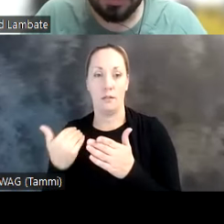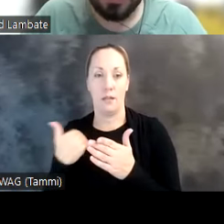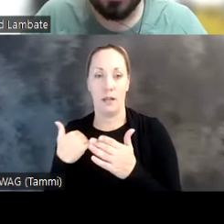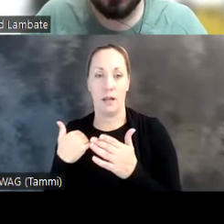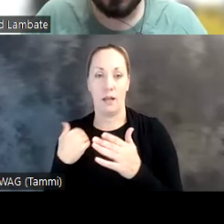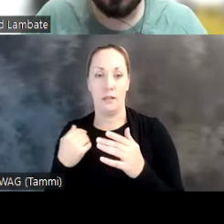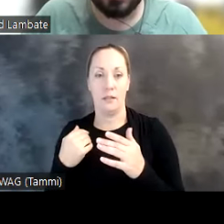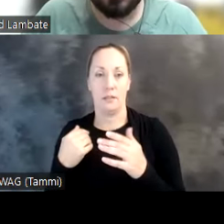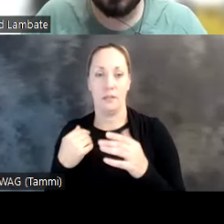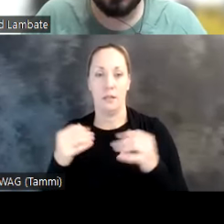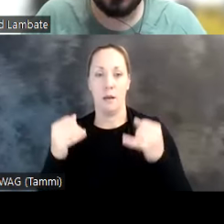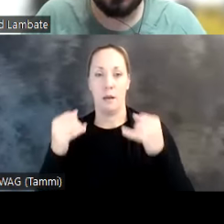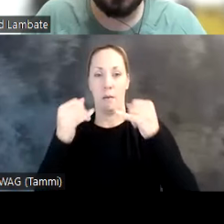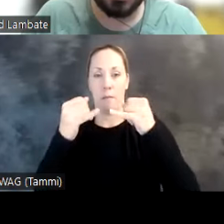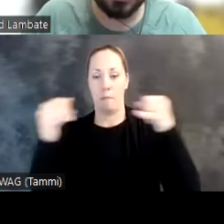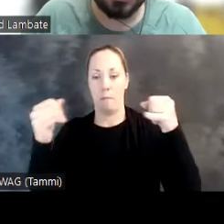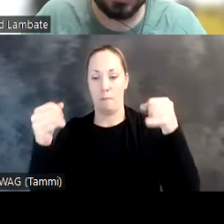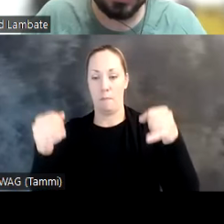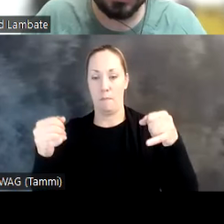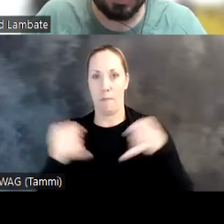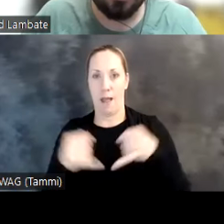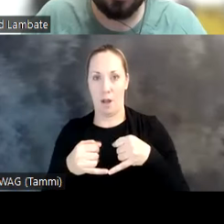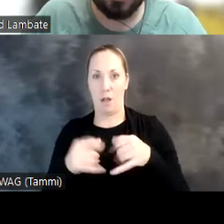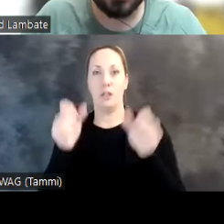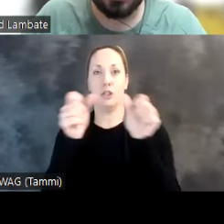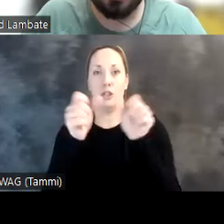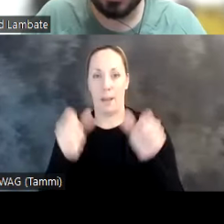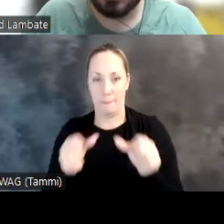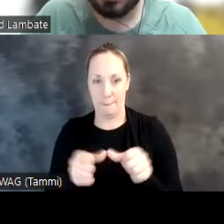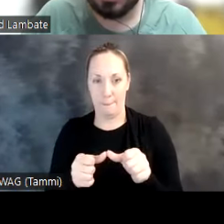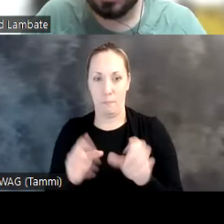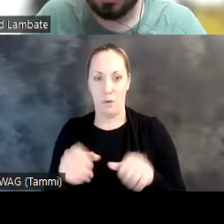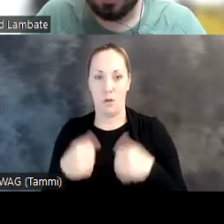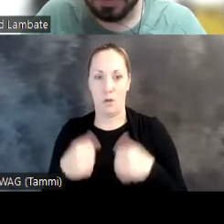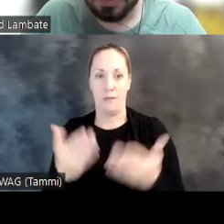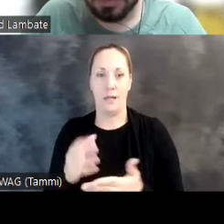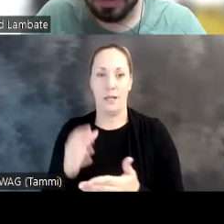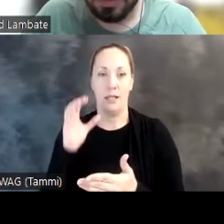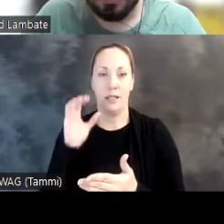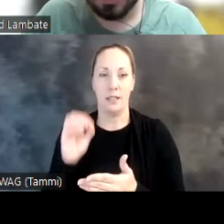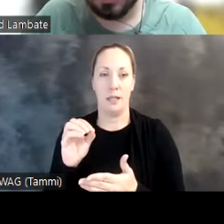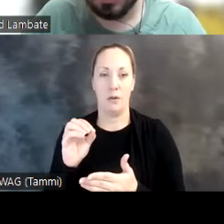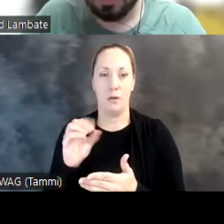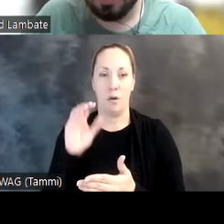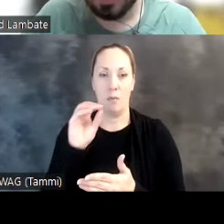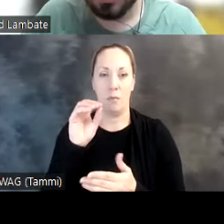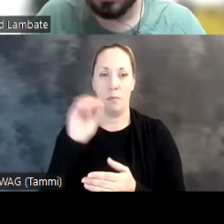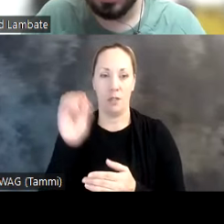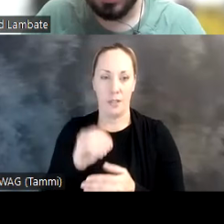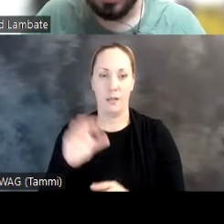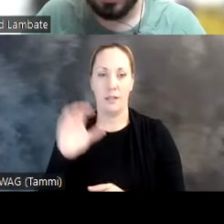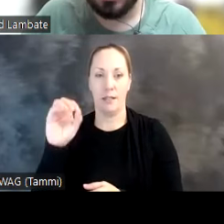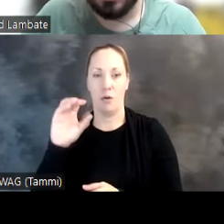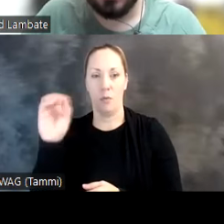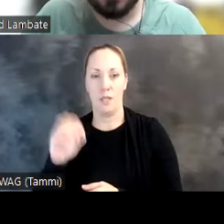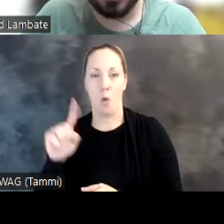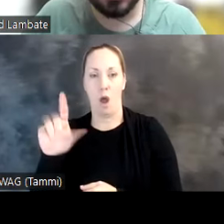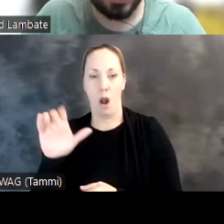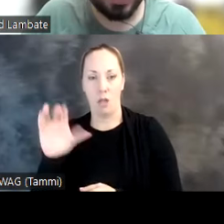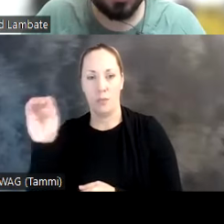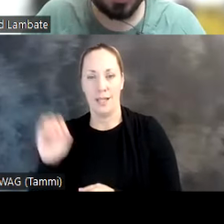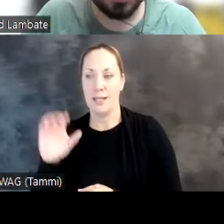shape, wherein the percentages I have given as 0% and 0%, 100%, 0%, and then